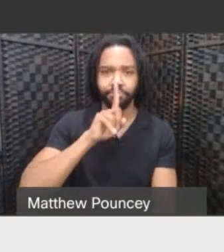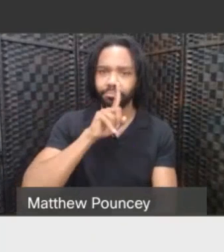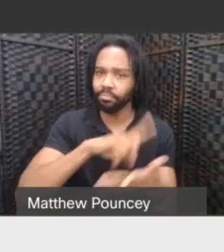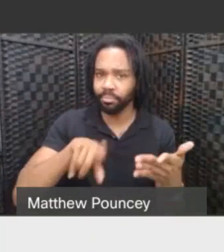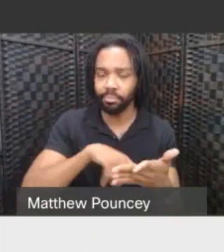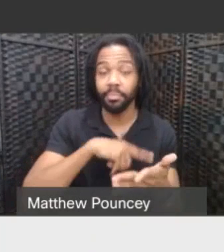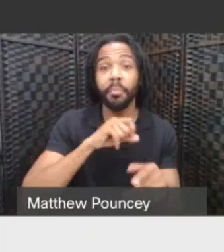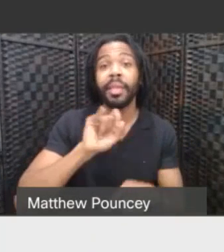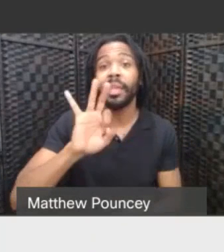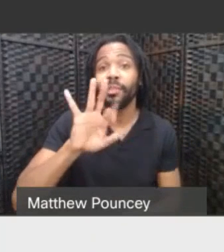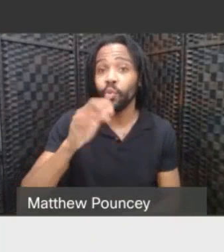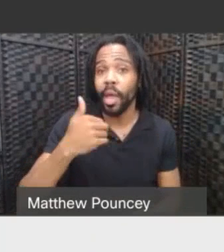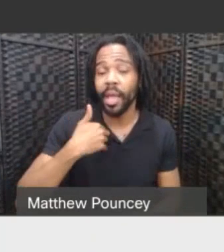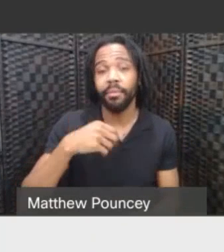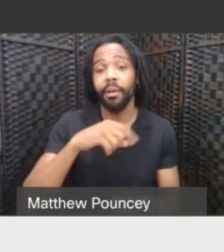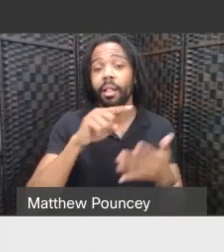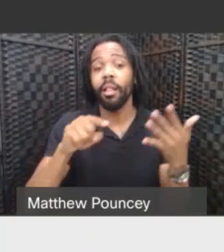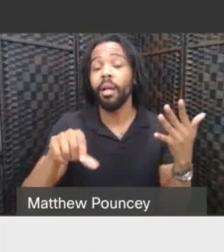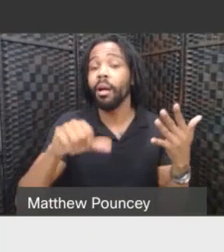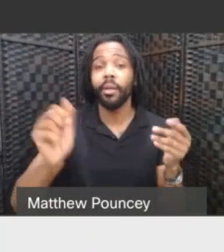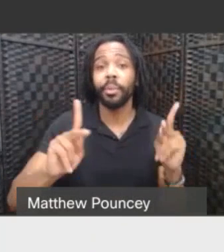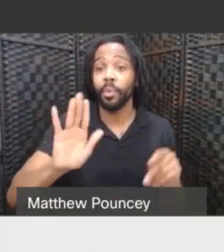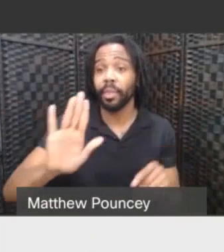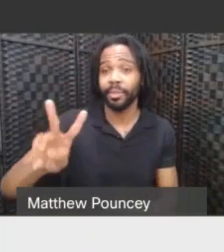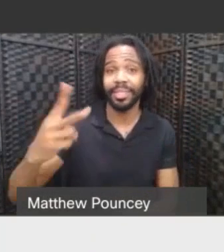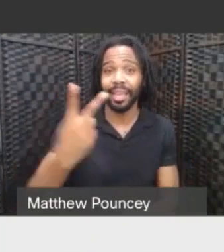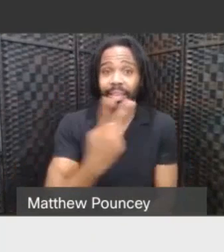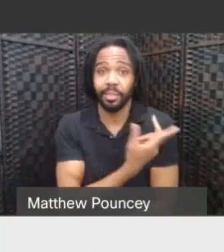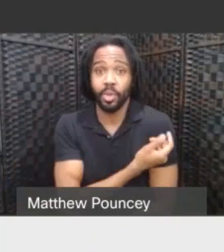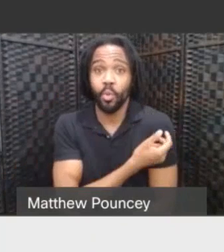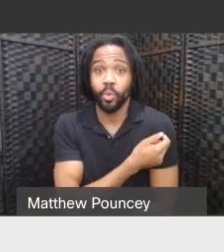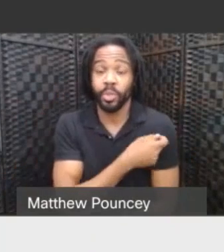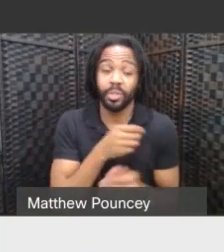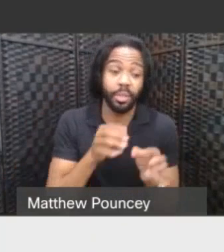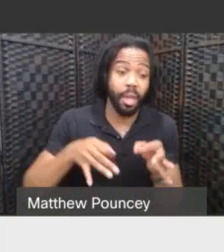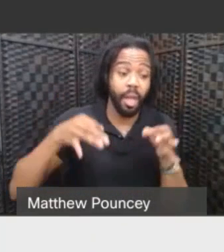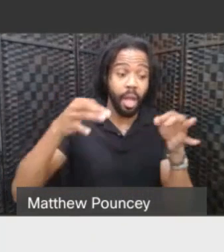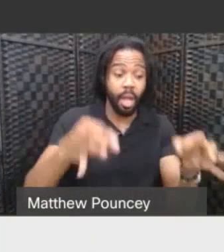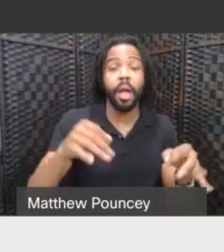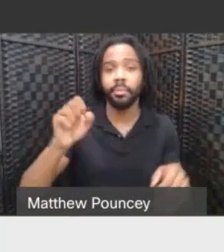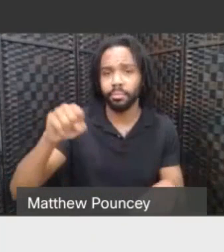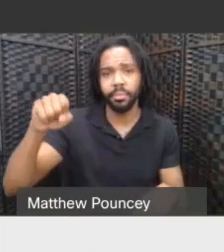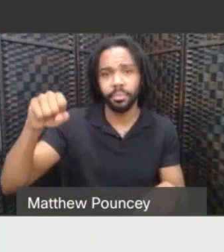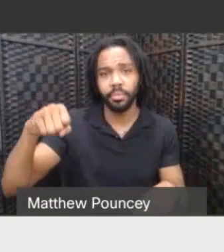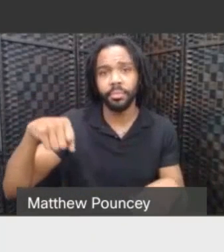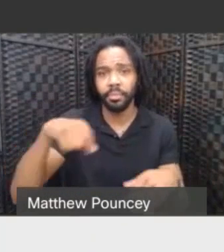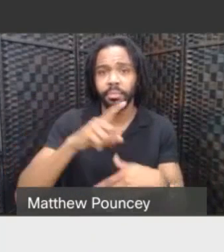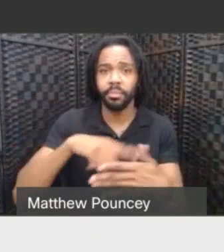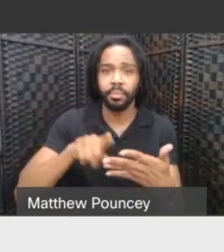additional people who vaccine their second dose is beyond that time frame, then yes, they are counted.